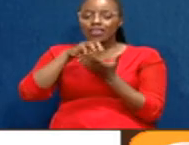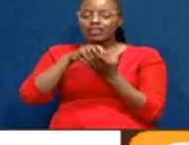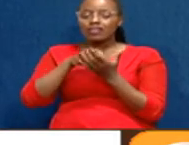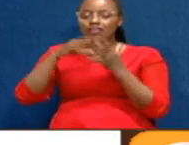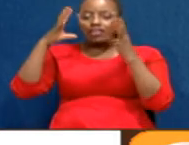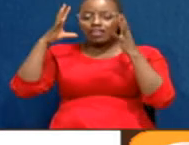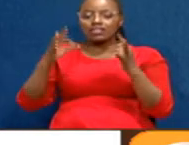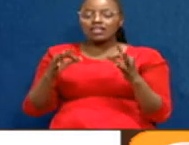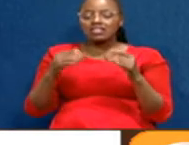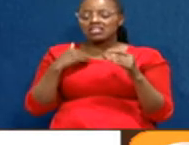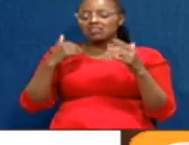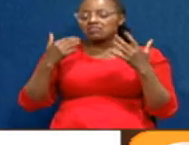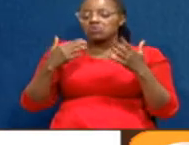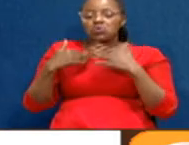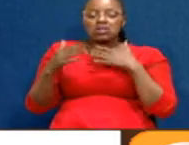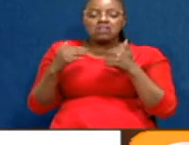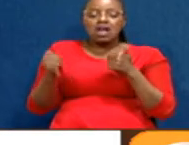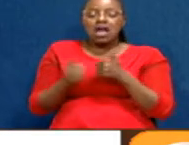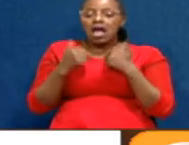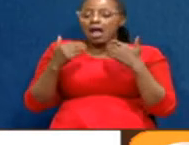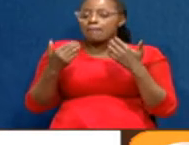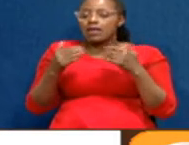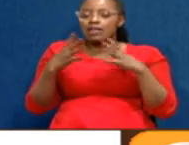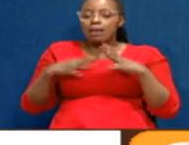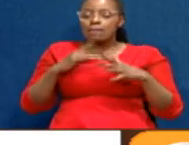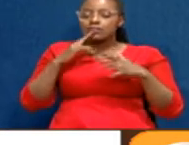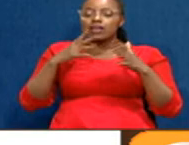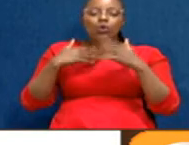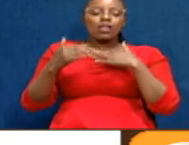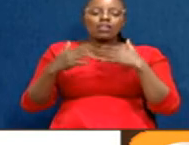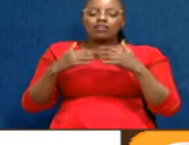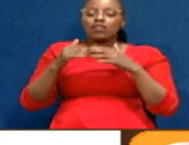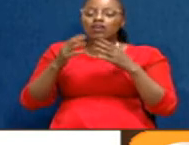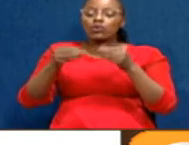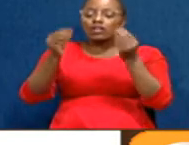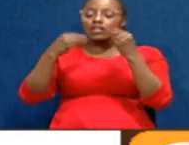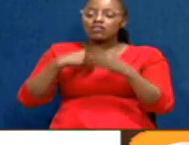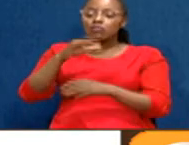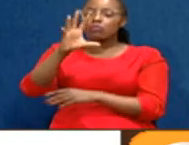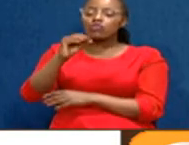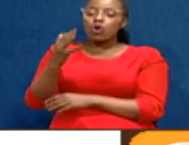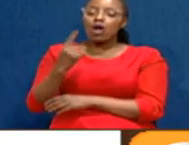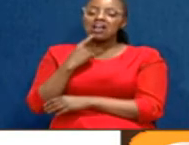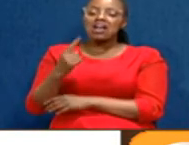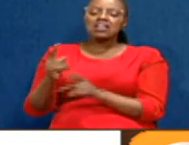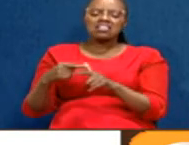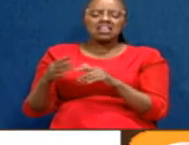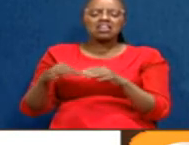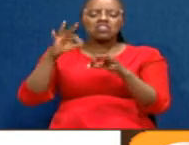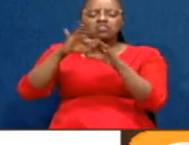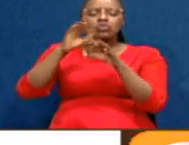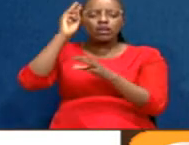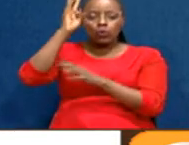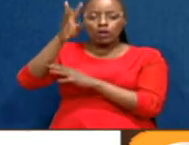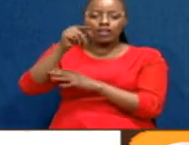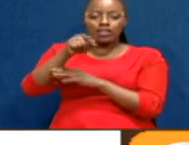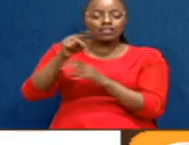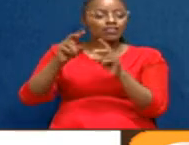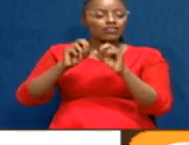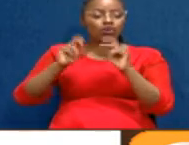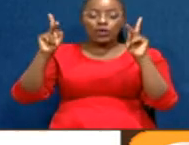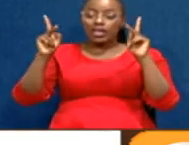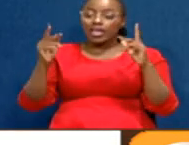they're resigning to their fate, unfortunately. And people are saying, whoever will bring me 50 shillings or 100 shillings, then I'll give my vote, which is very